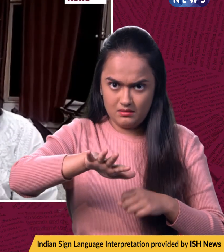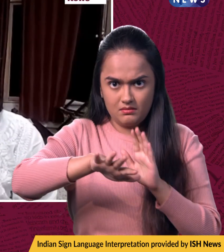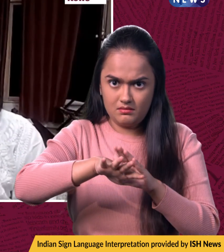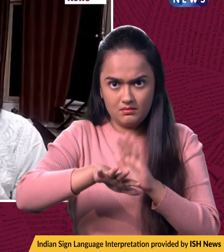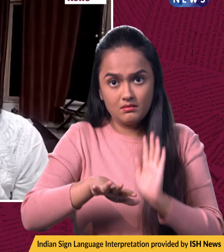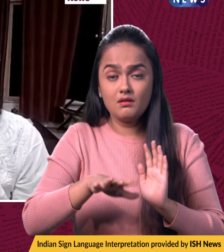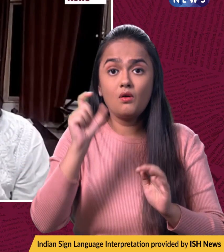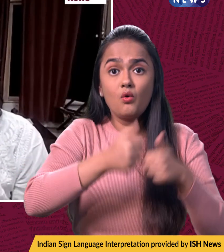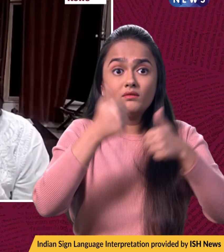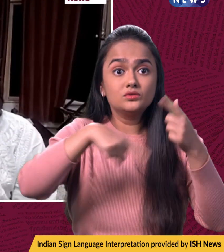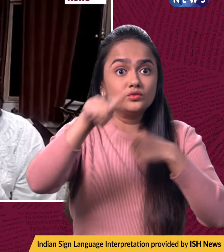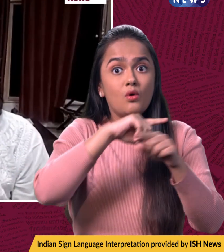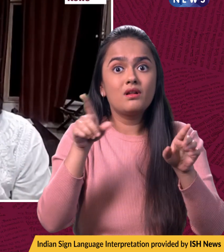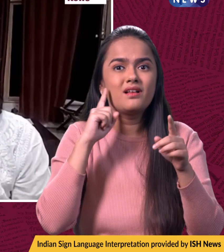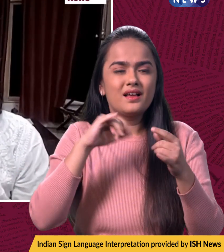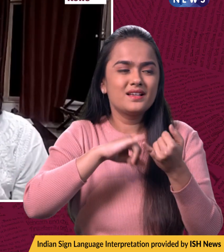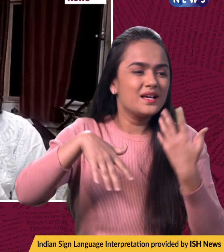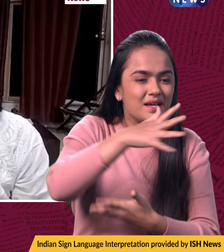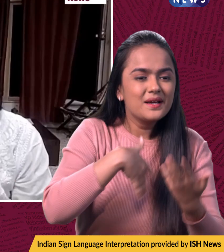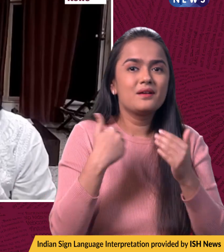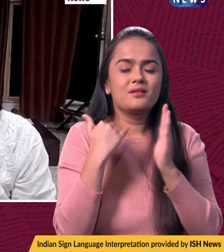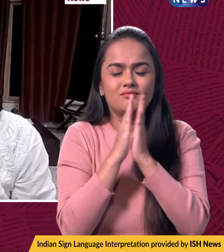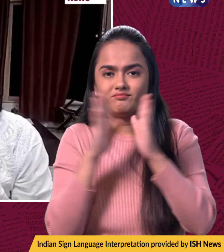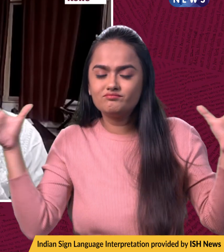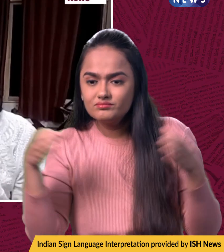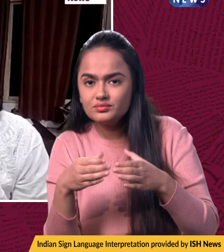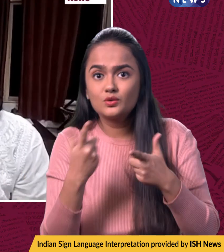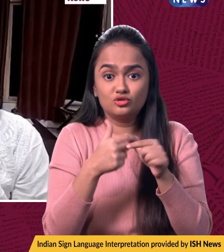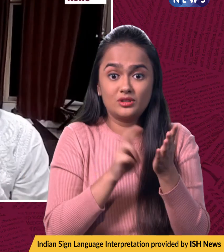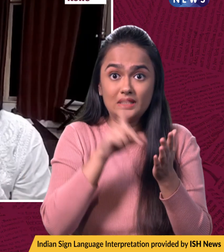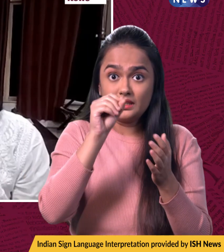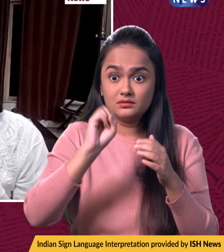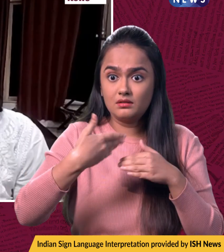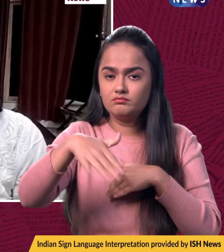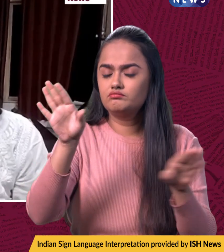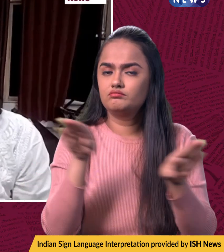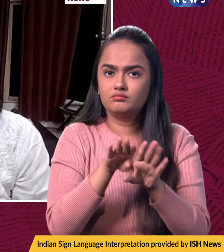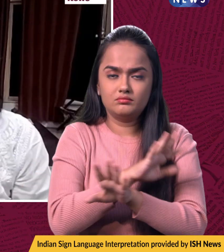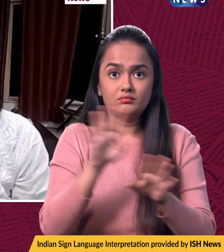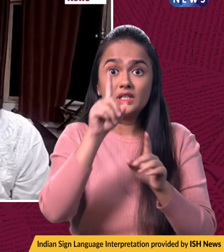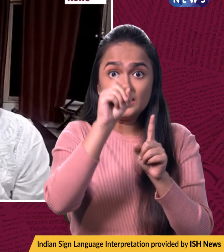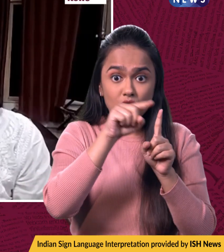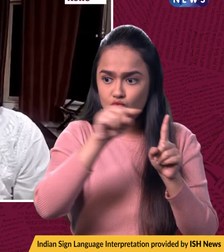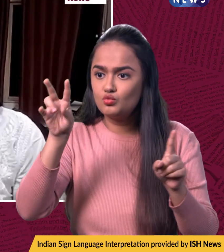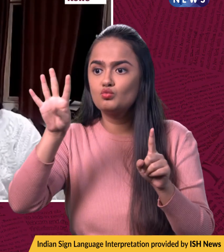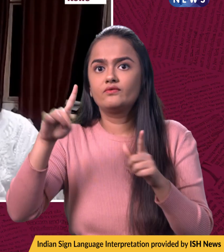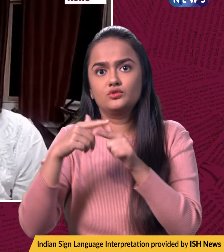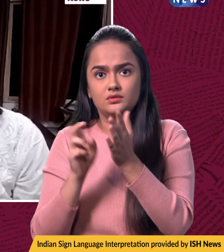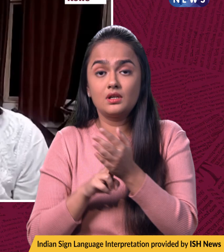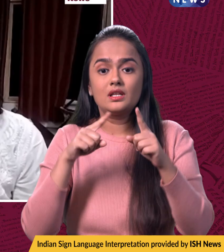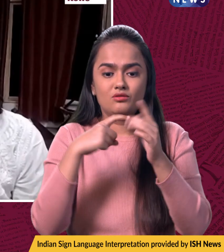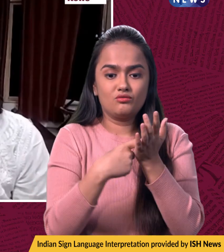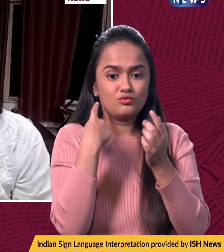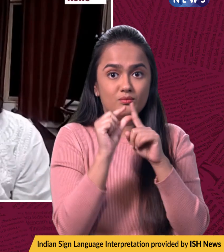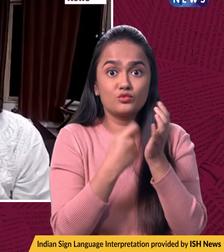imposed in offices. It's also banned social and religious gatherings from January 10th to 24th.